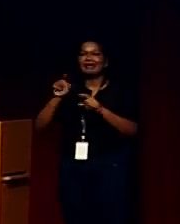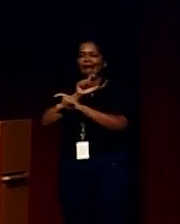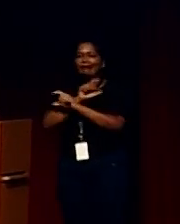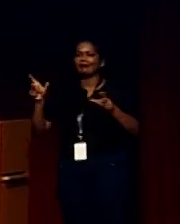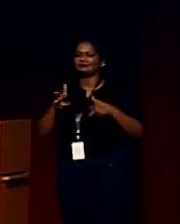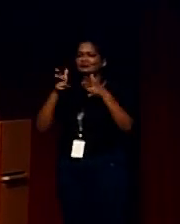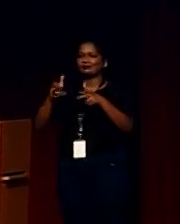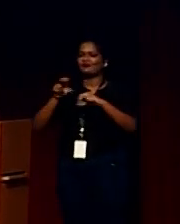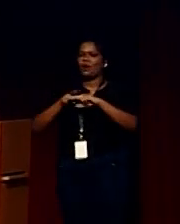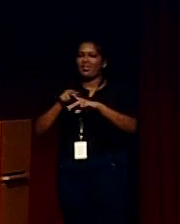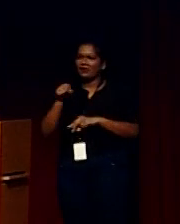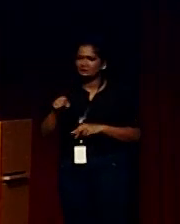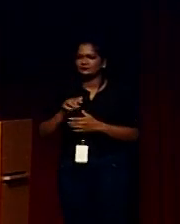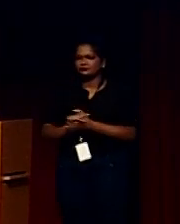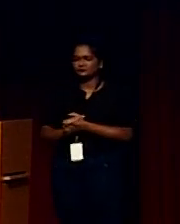of the formula.